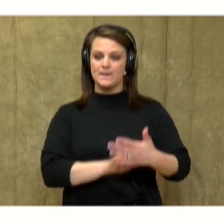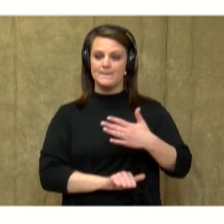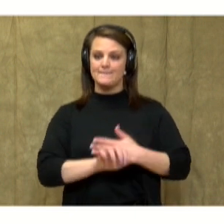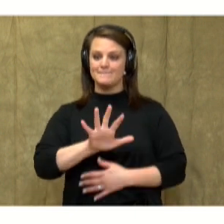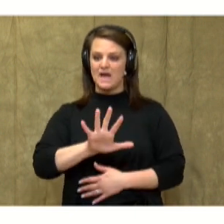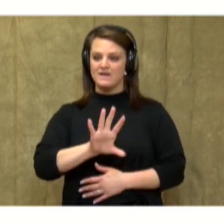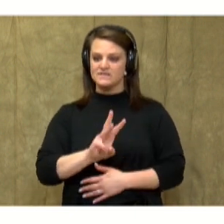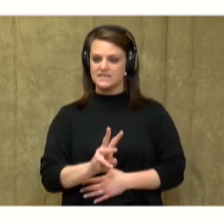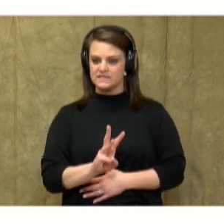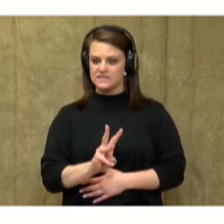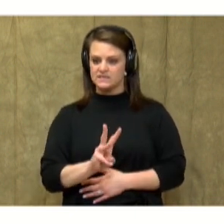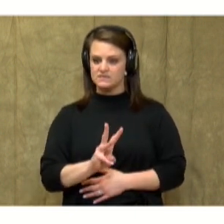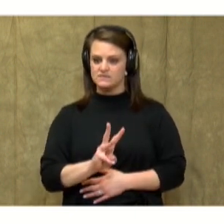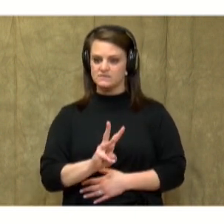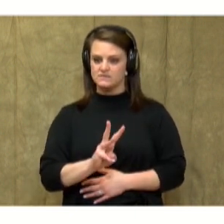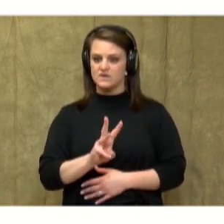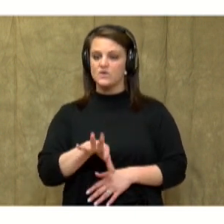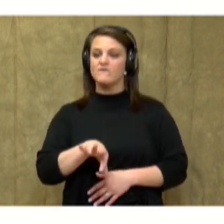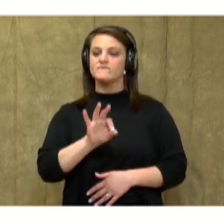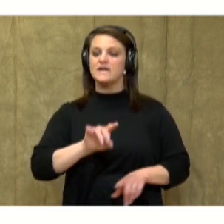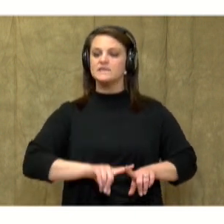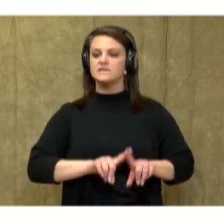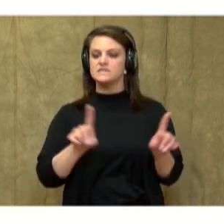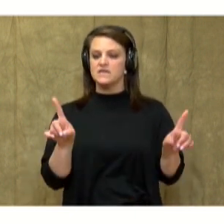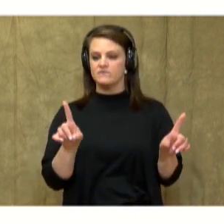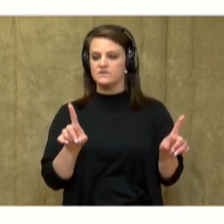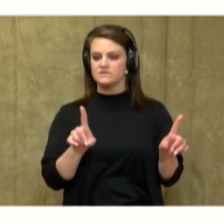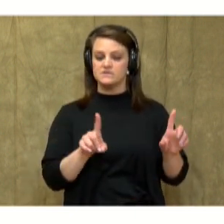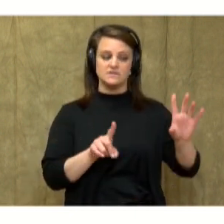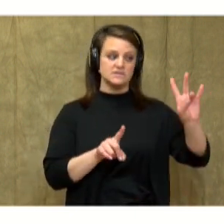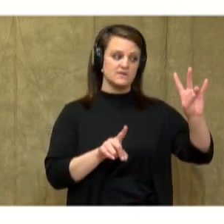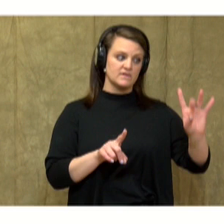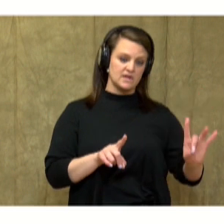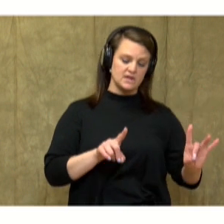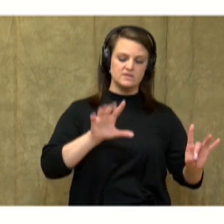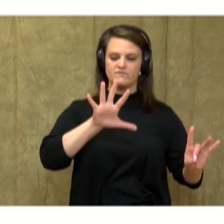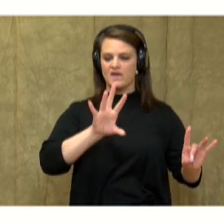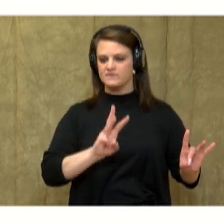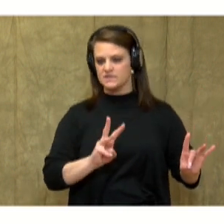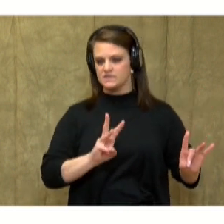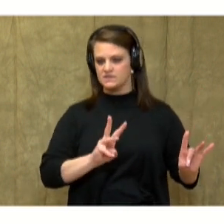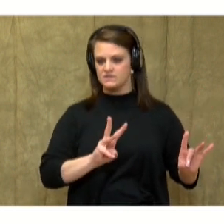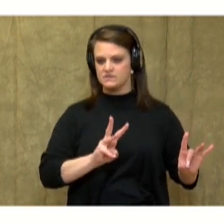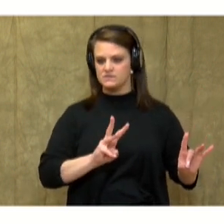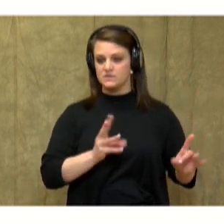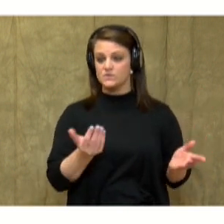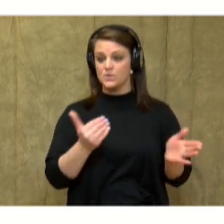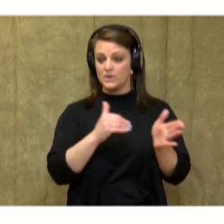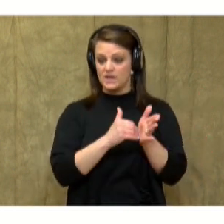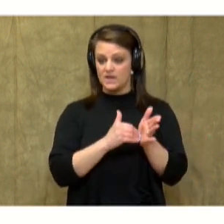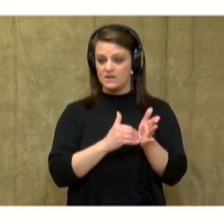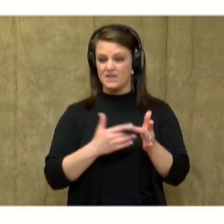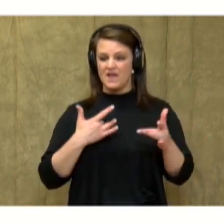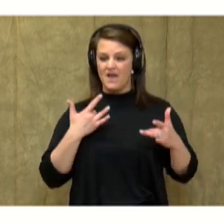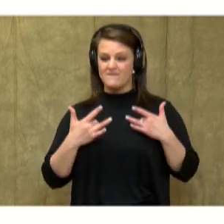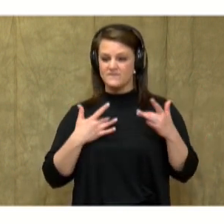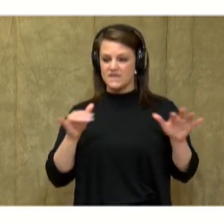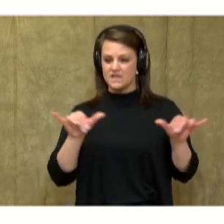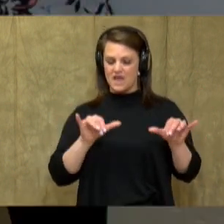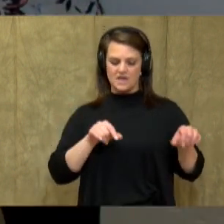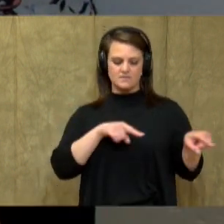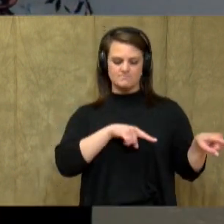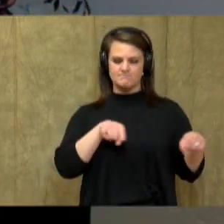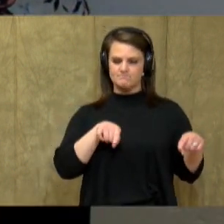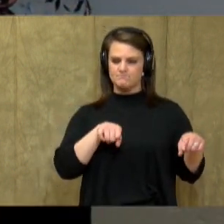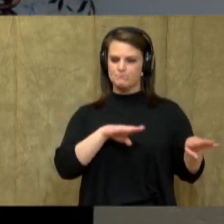minus 5/16, or finding the difference between 7/8 and 5/16. Again, I feel like those denominators are